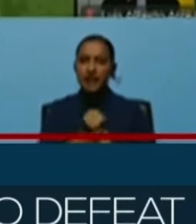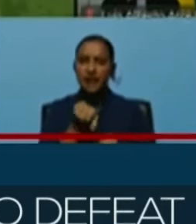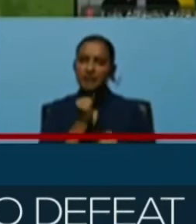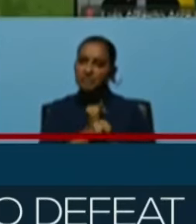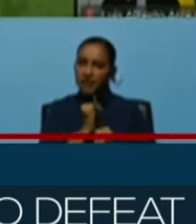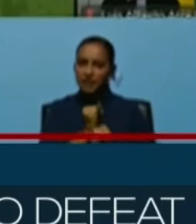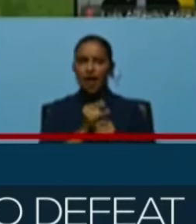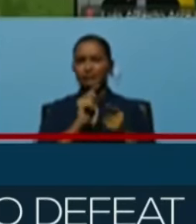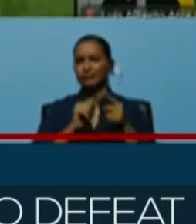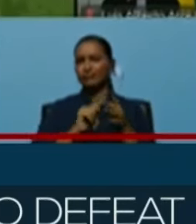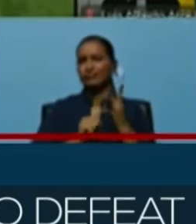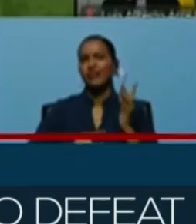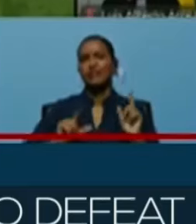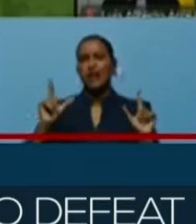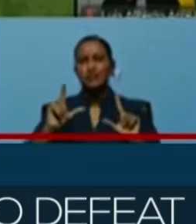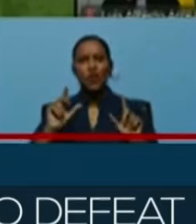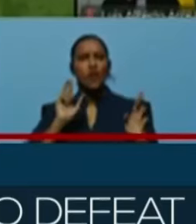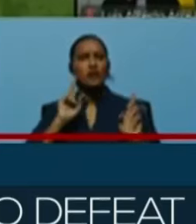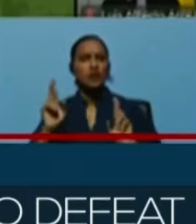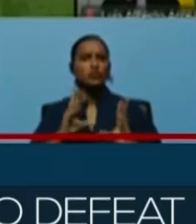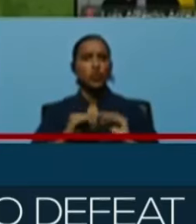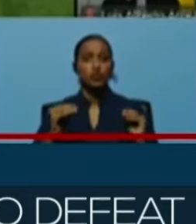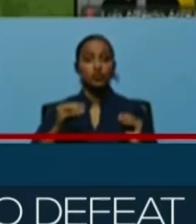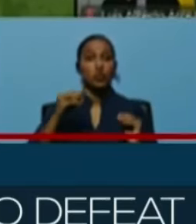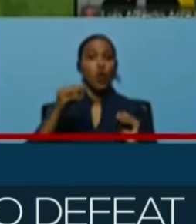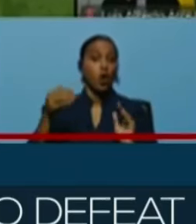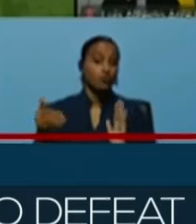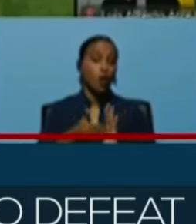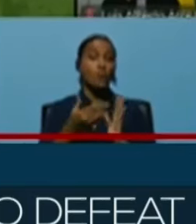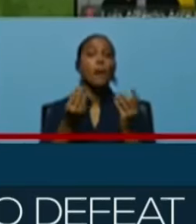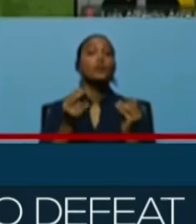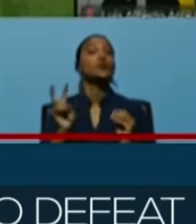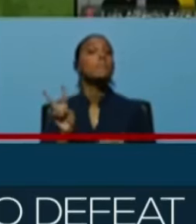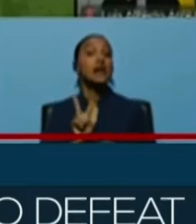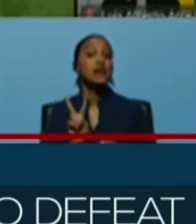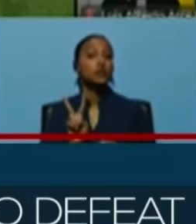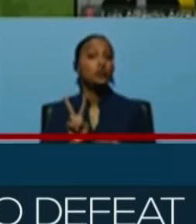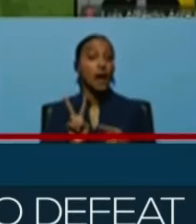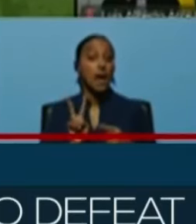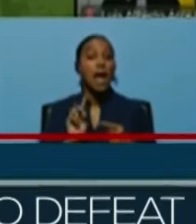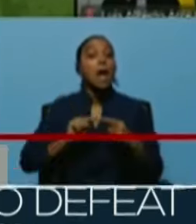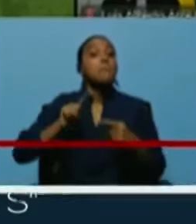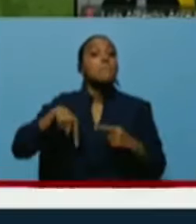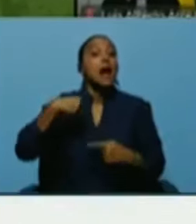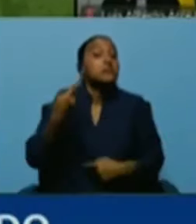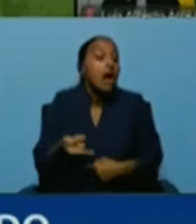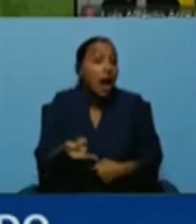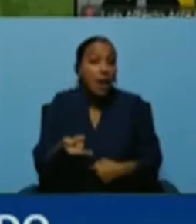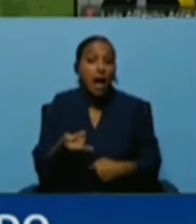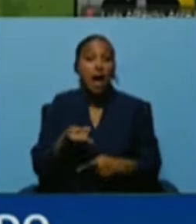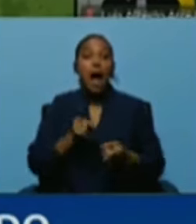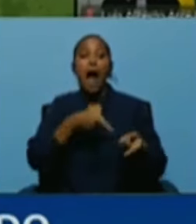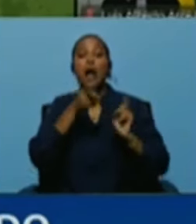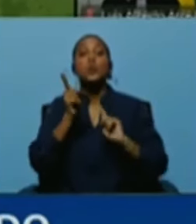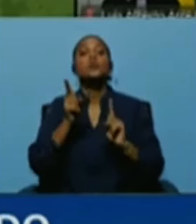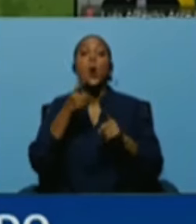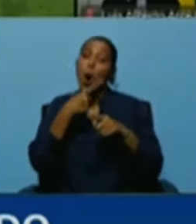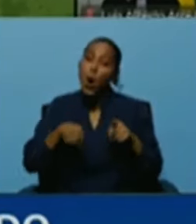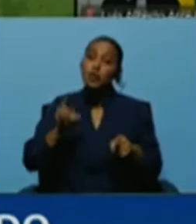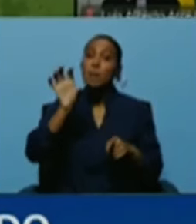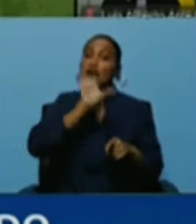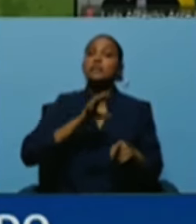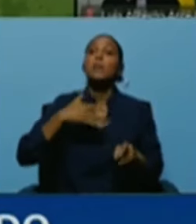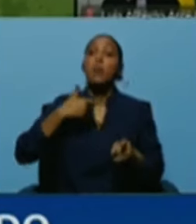in communications against Venezuela. Today against Venezuela, and tomorrow against any of